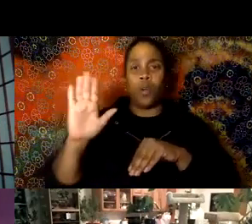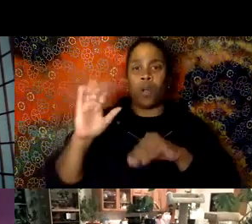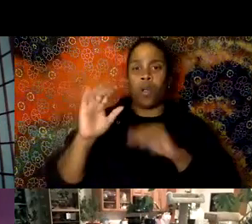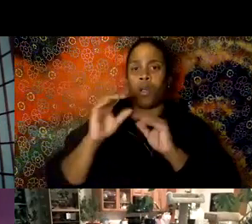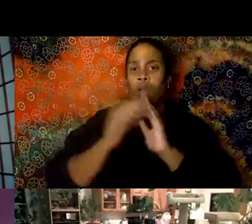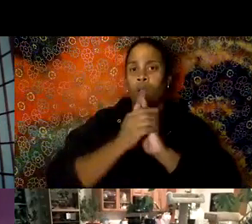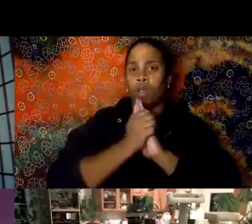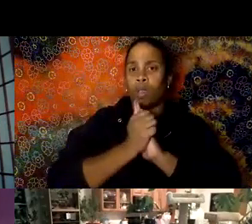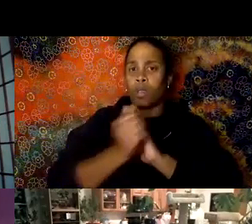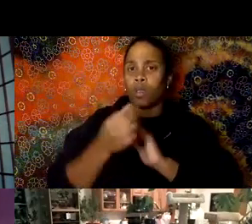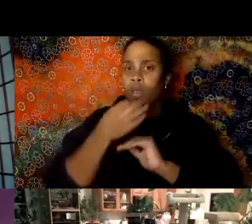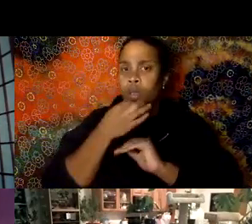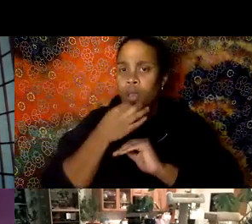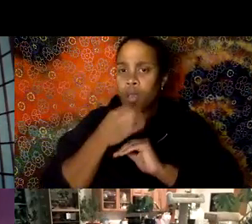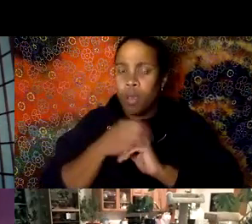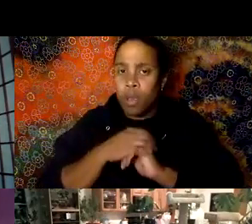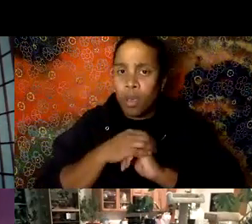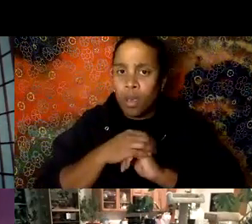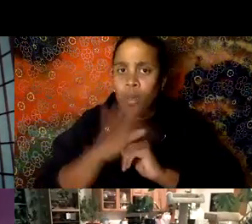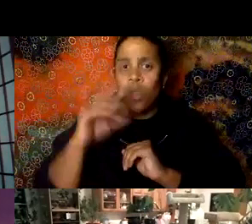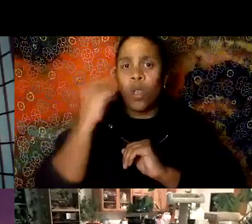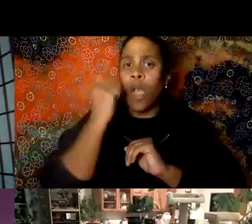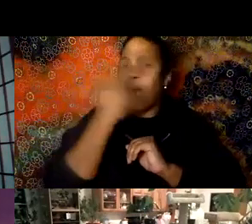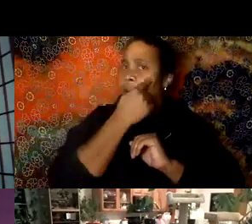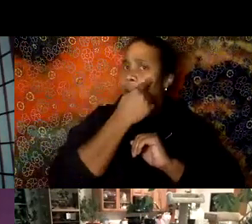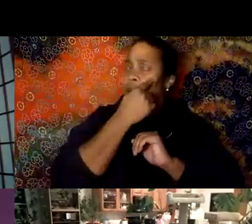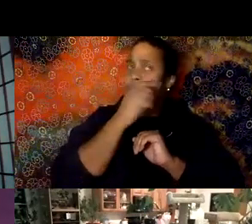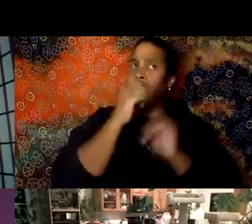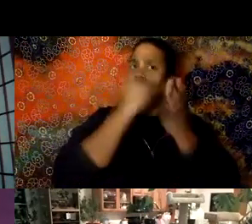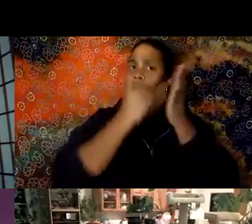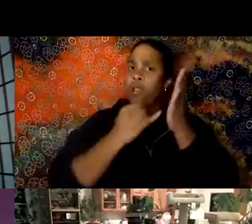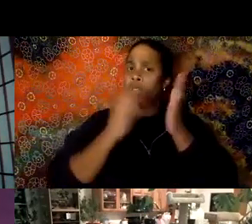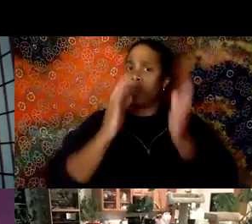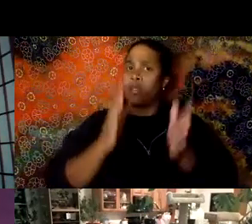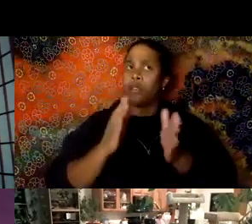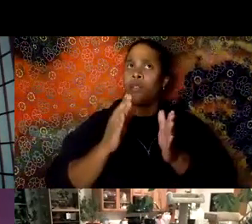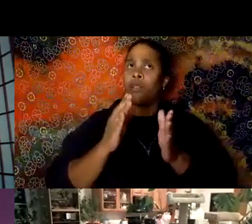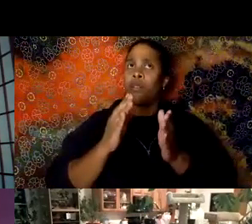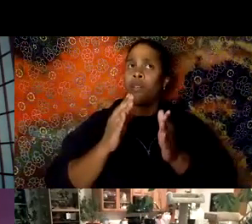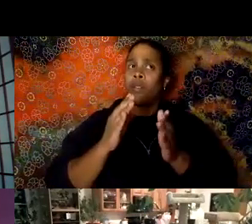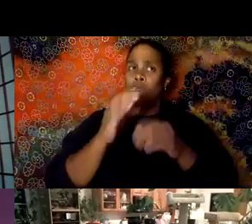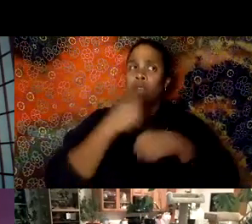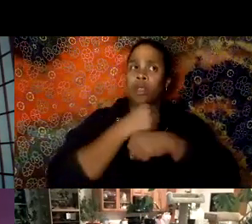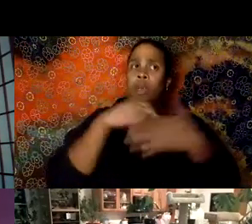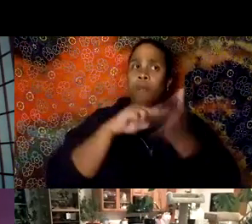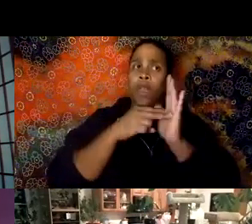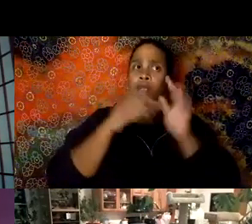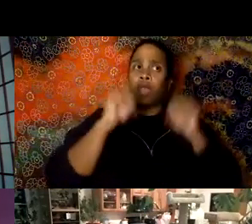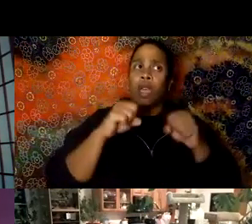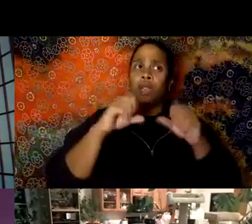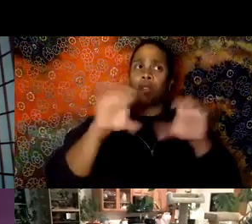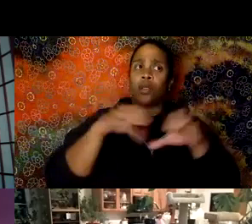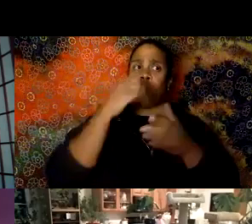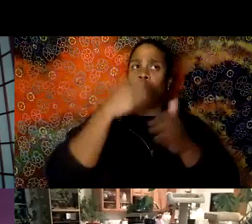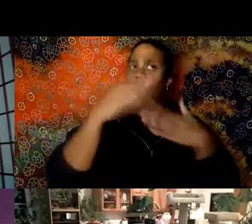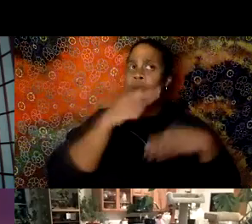There's artisan and priest, priestess. So artisan is about freedom. Artisans get to do whatever they want. They can be chameleons, shift